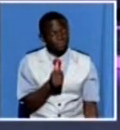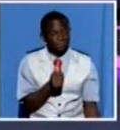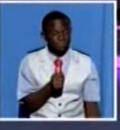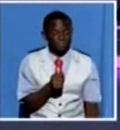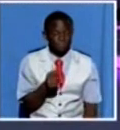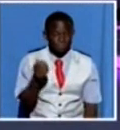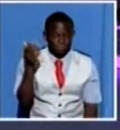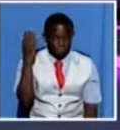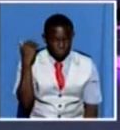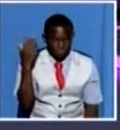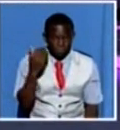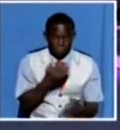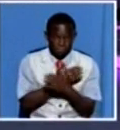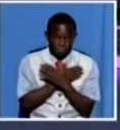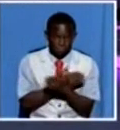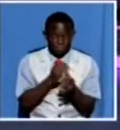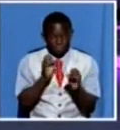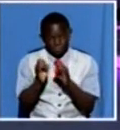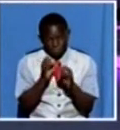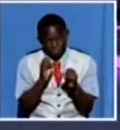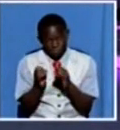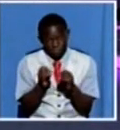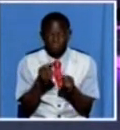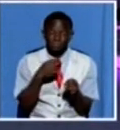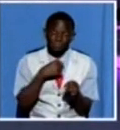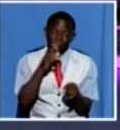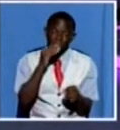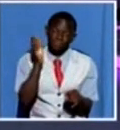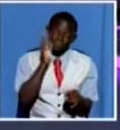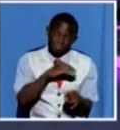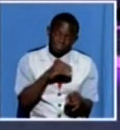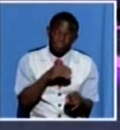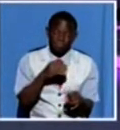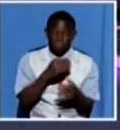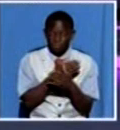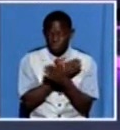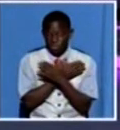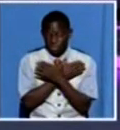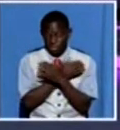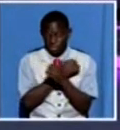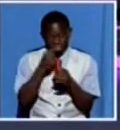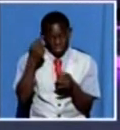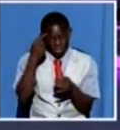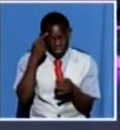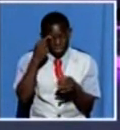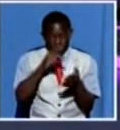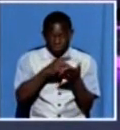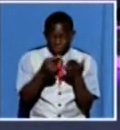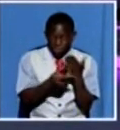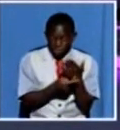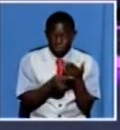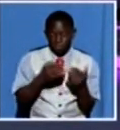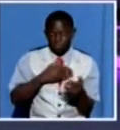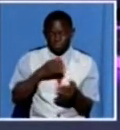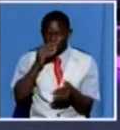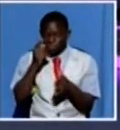and I'm repeating. I have spoken on government forums. I've spoken on private radio station. My PS has appeared. Road development agents has Why appeared. is this